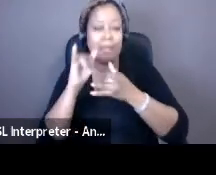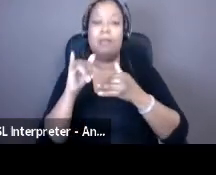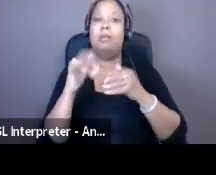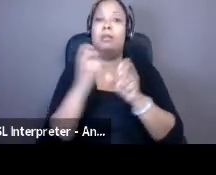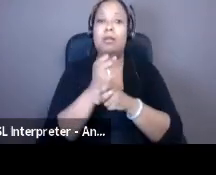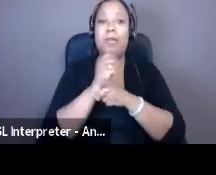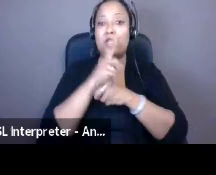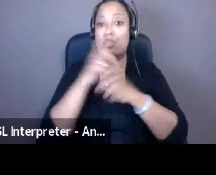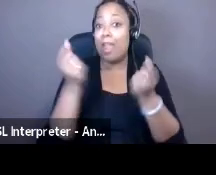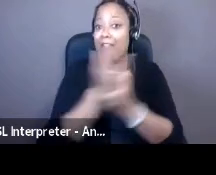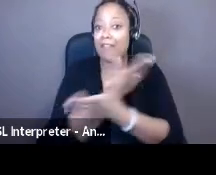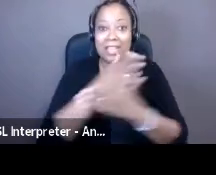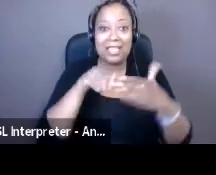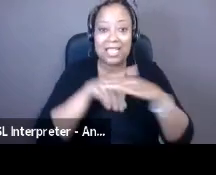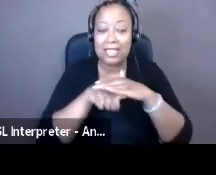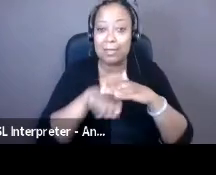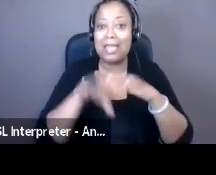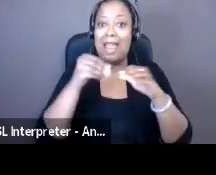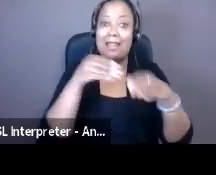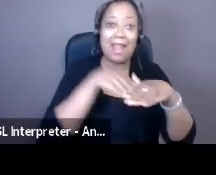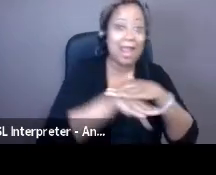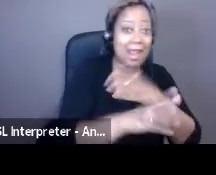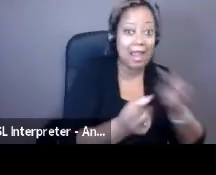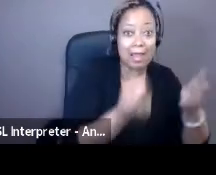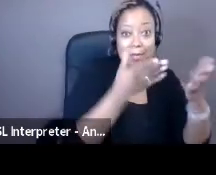get in multiple ways or get out multiple ways.